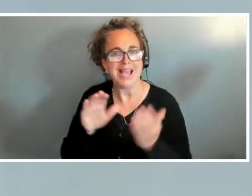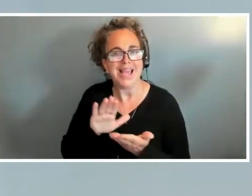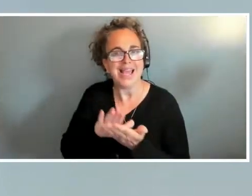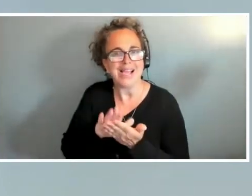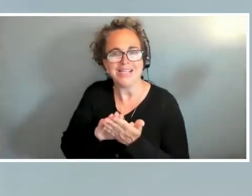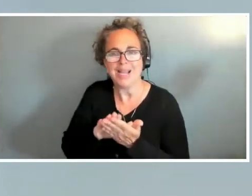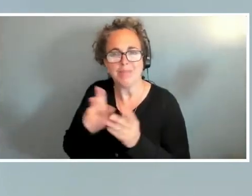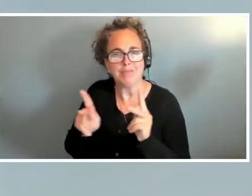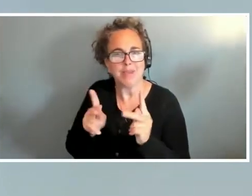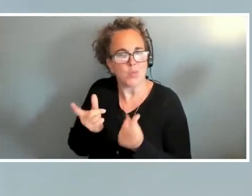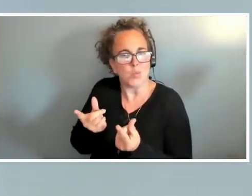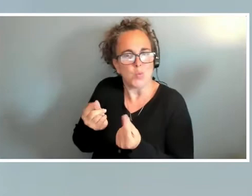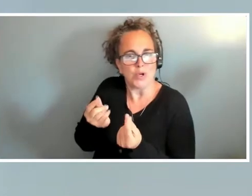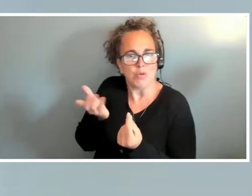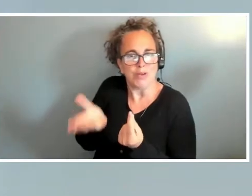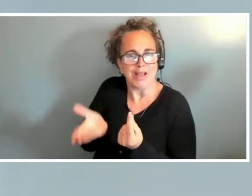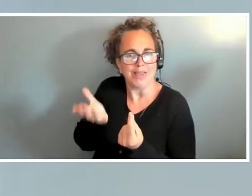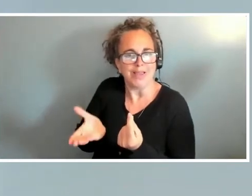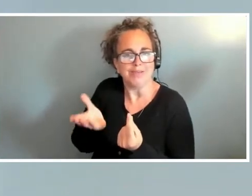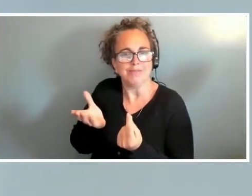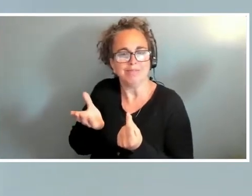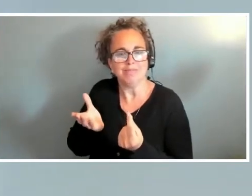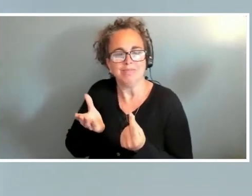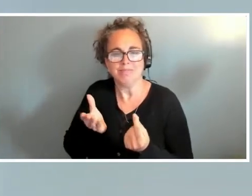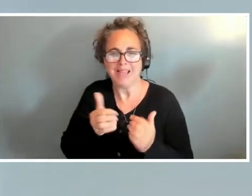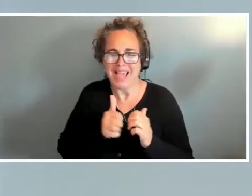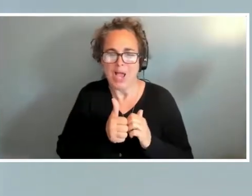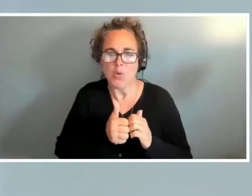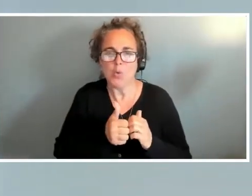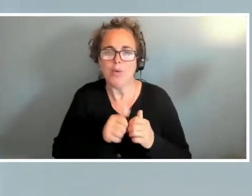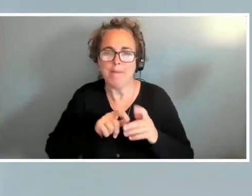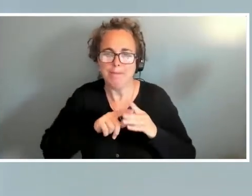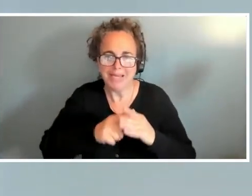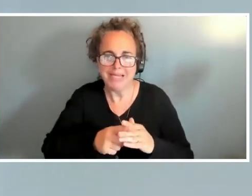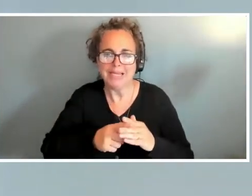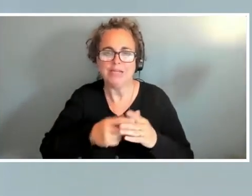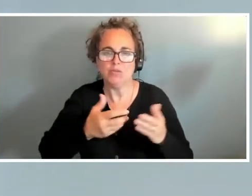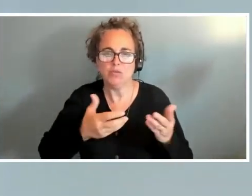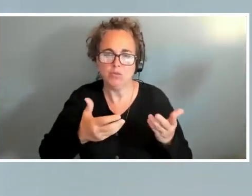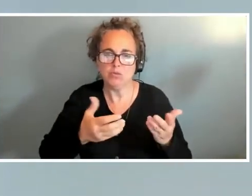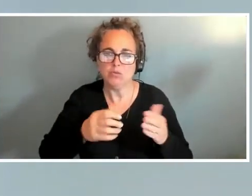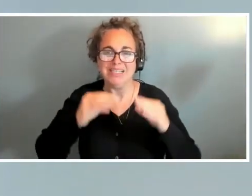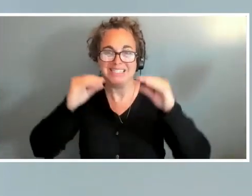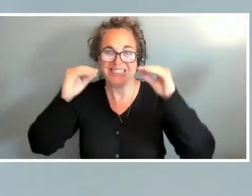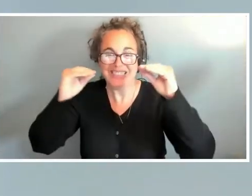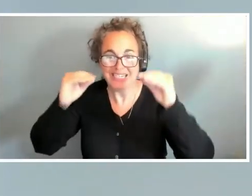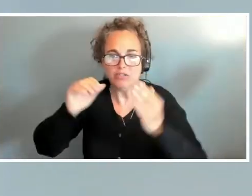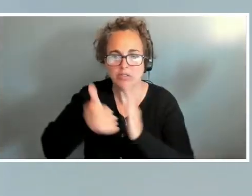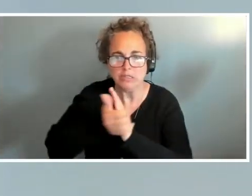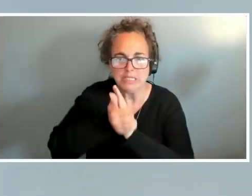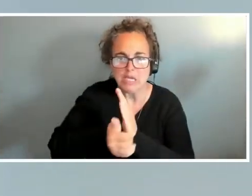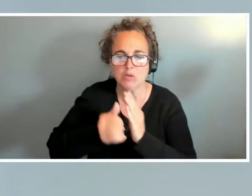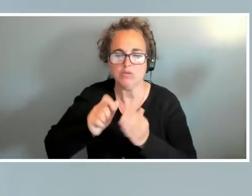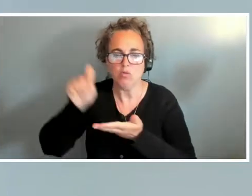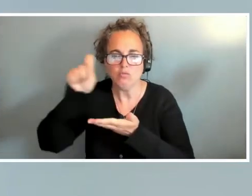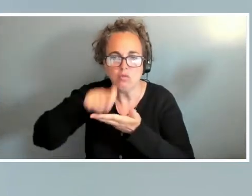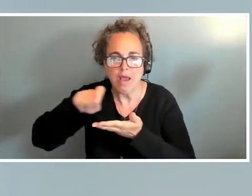do? How can we begin to practice the skills of teaching and writing and